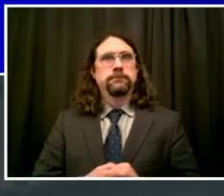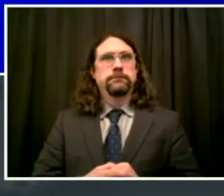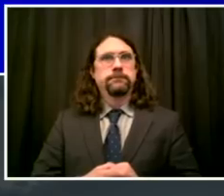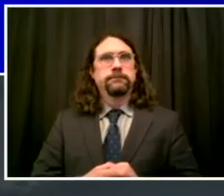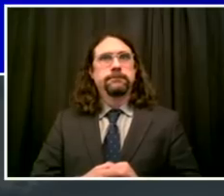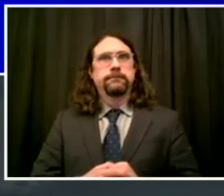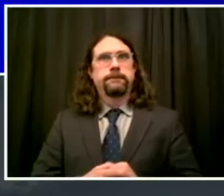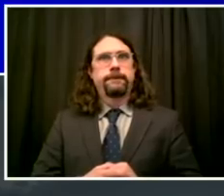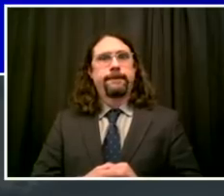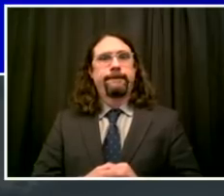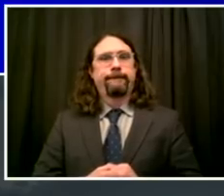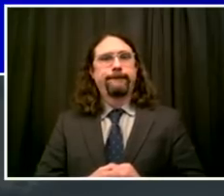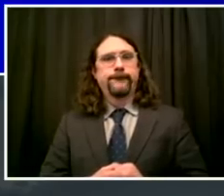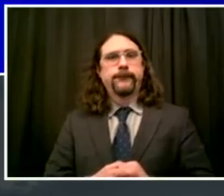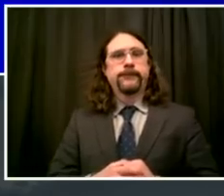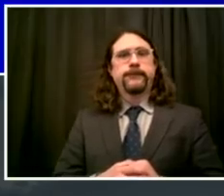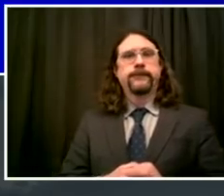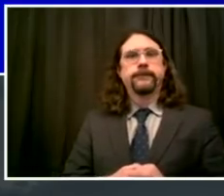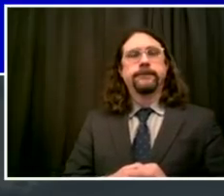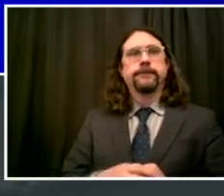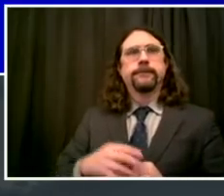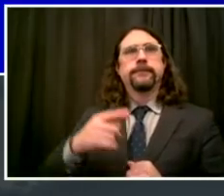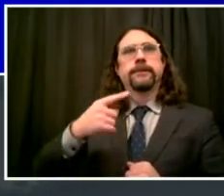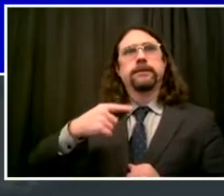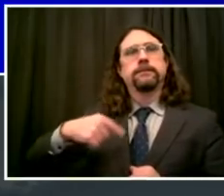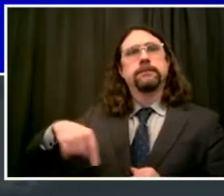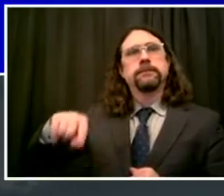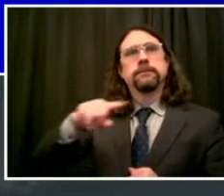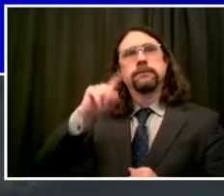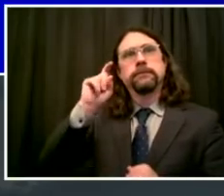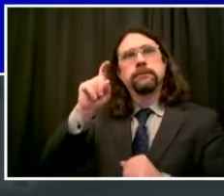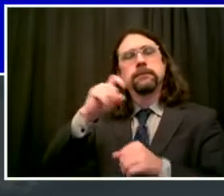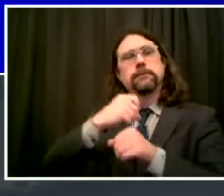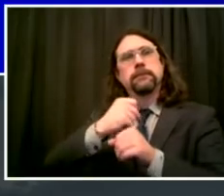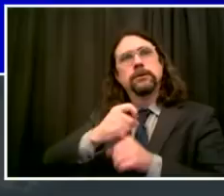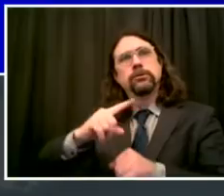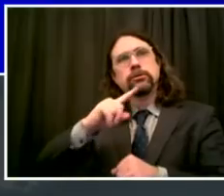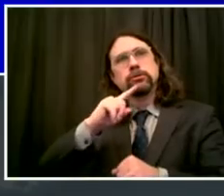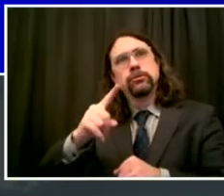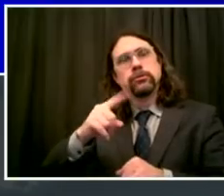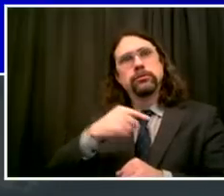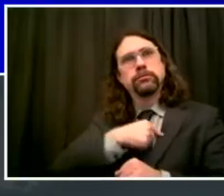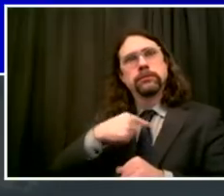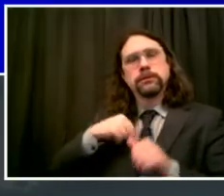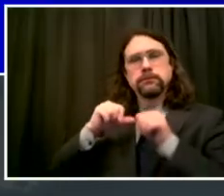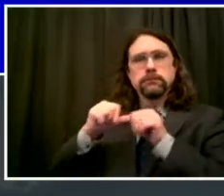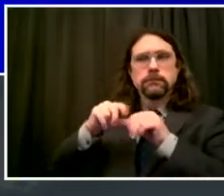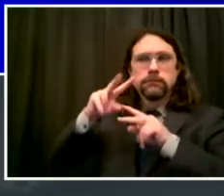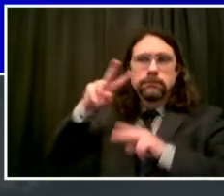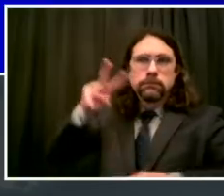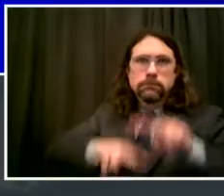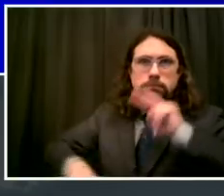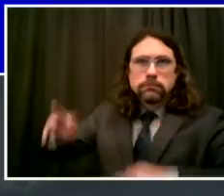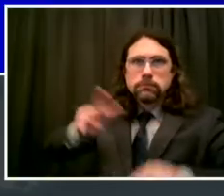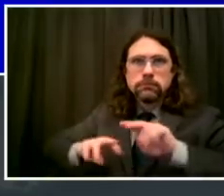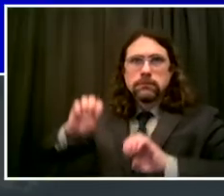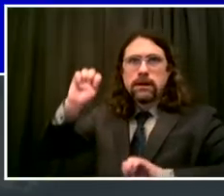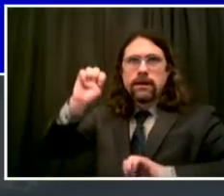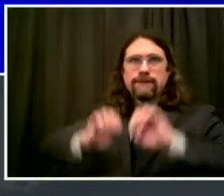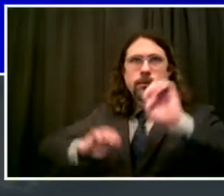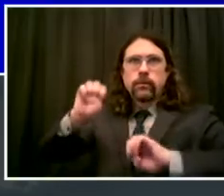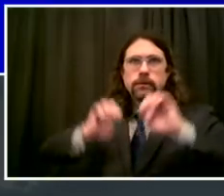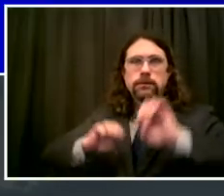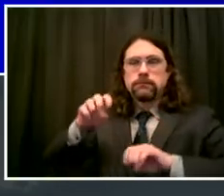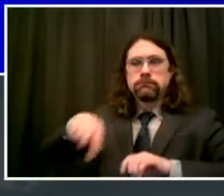coronavirus, that we're constantly evaluating our shelter system and moving people as needed to make sure everyone is safe and